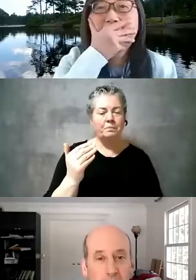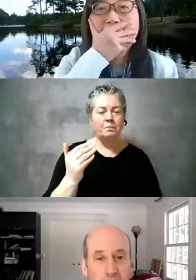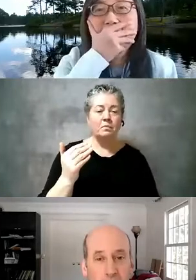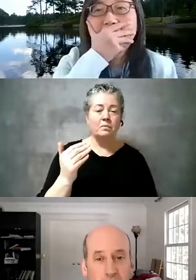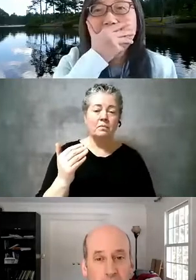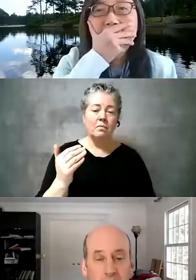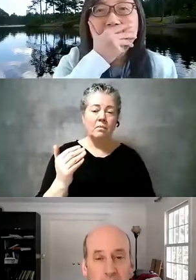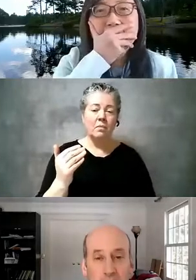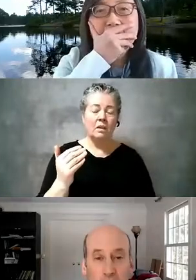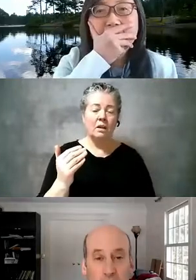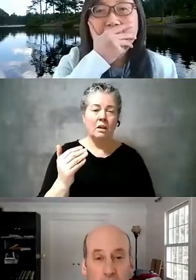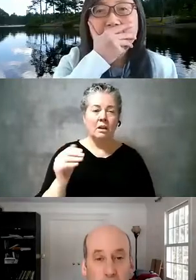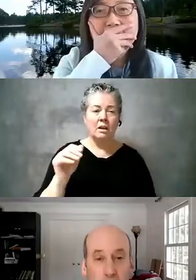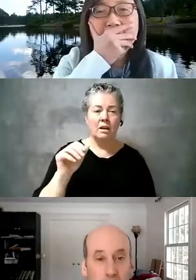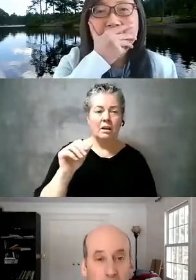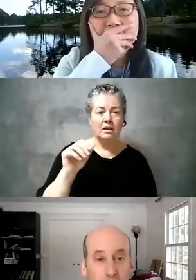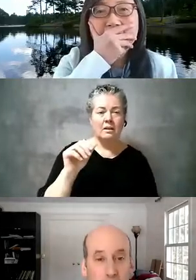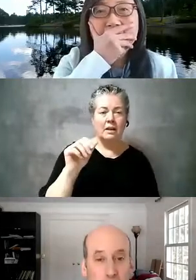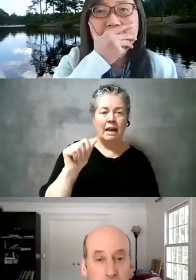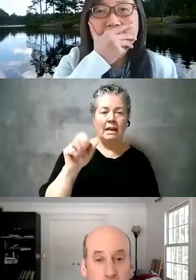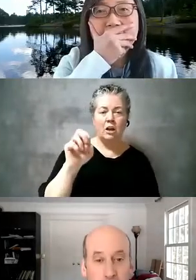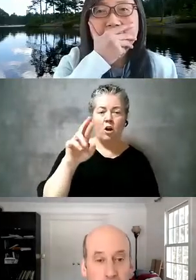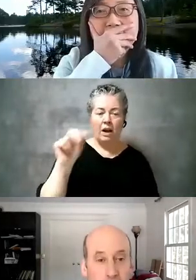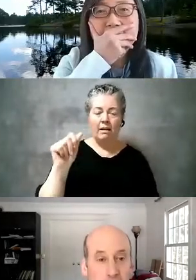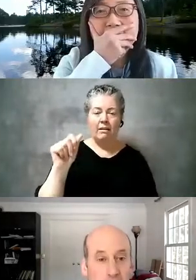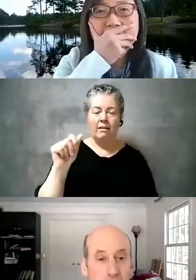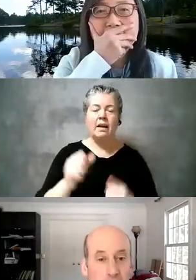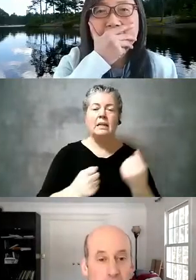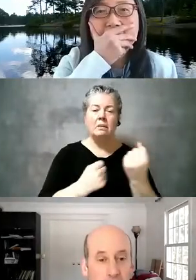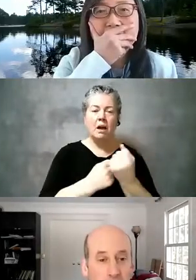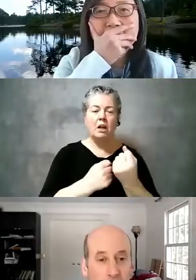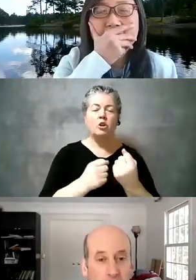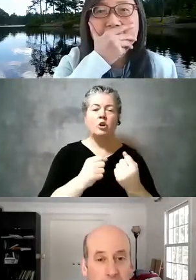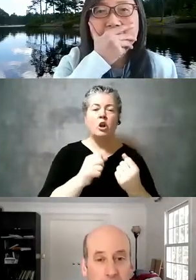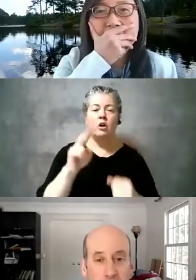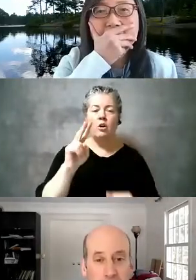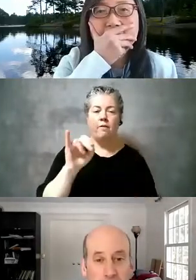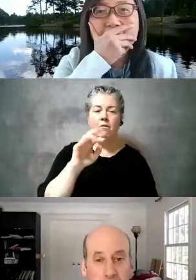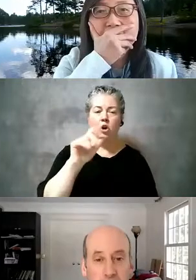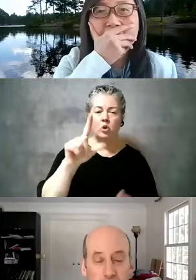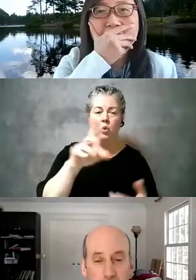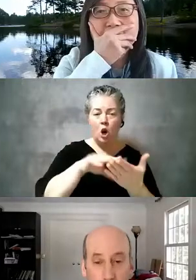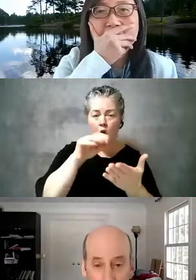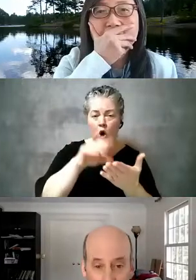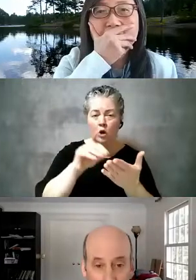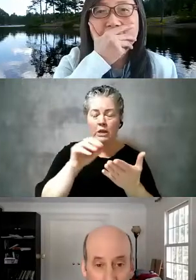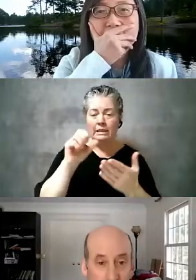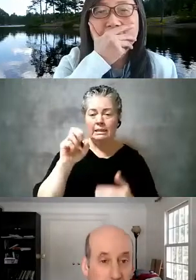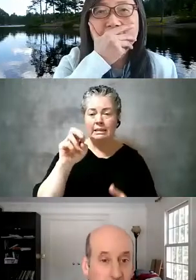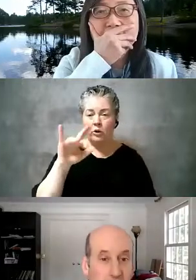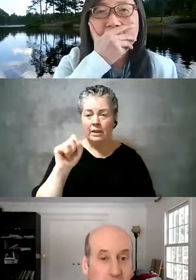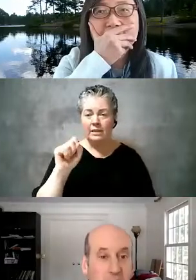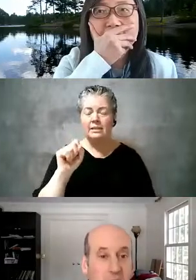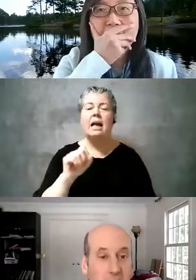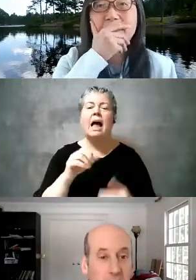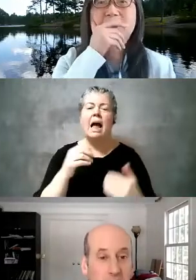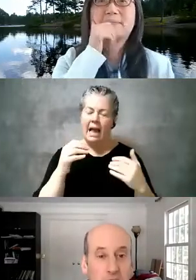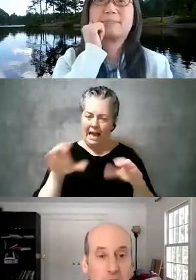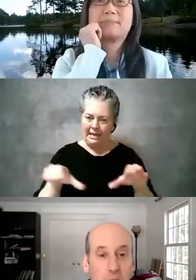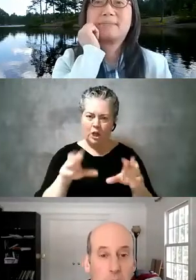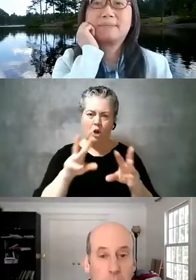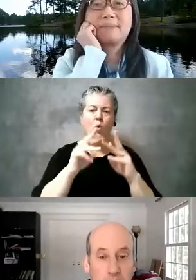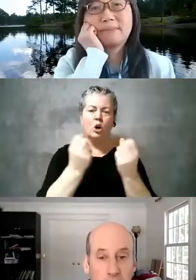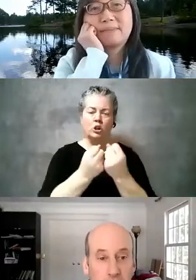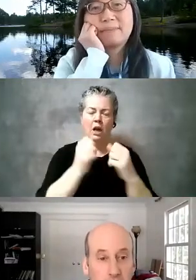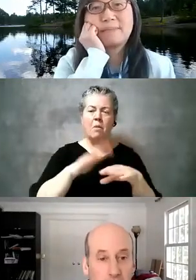The AERA has also sponsored a virtual learning series, and I've did a workshop on that on sensitivity analysis